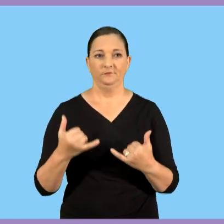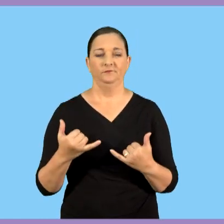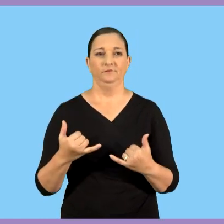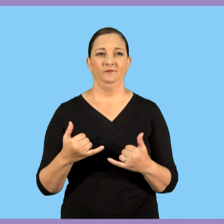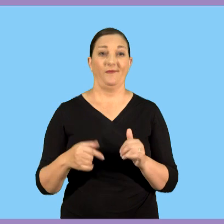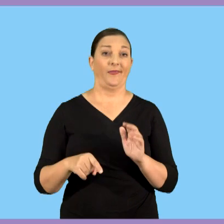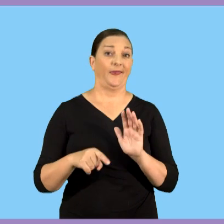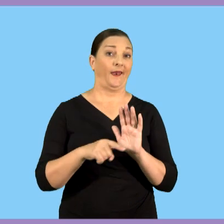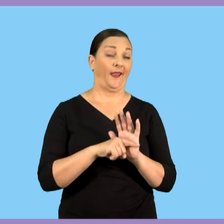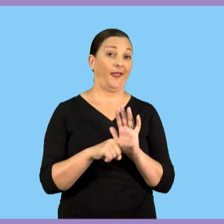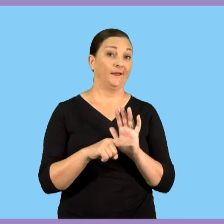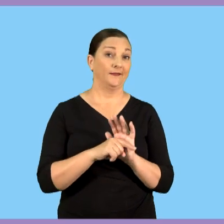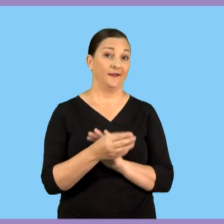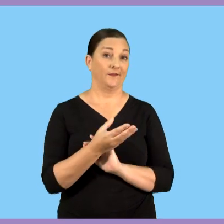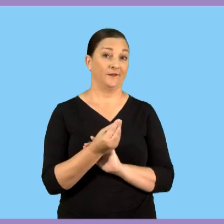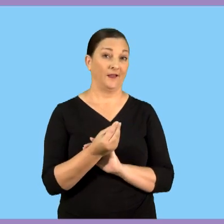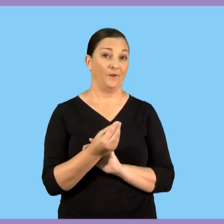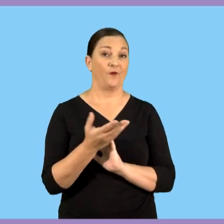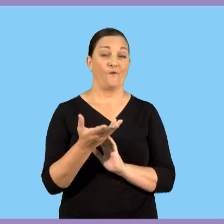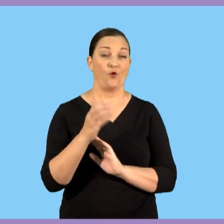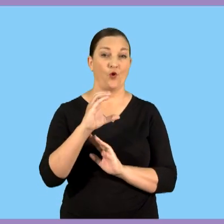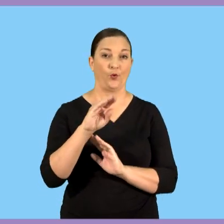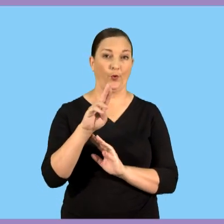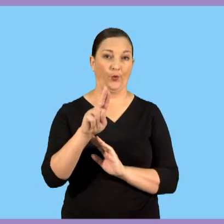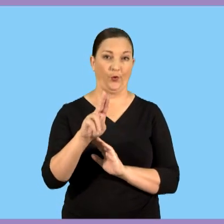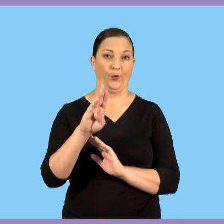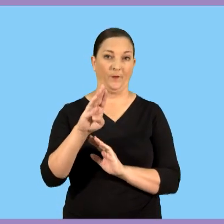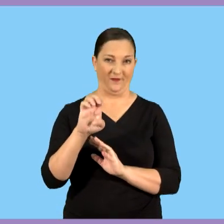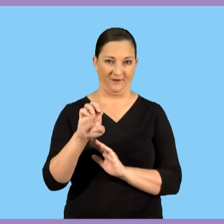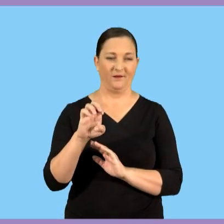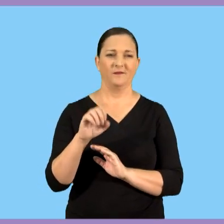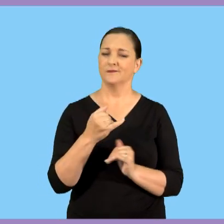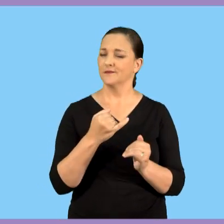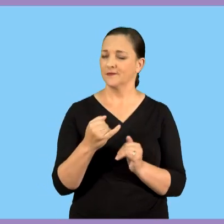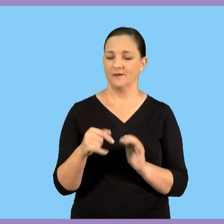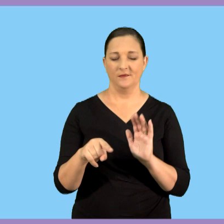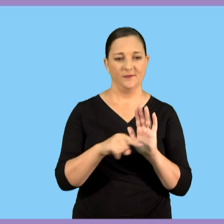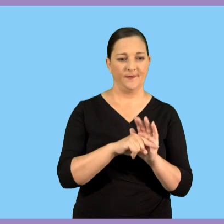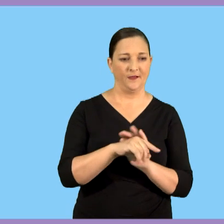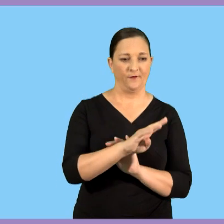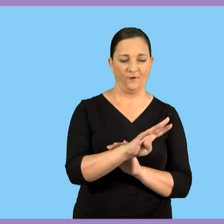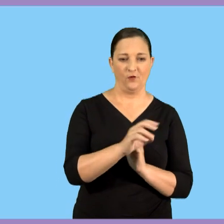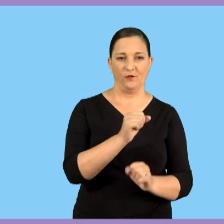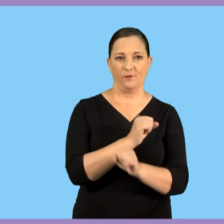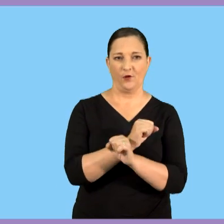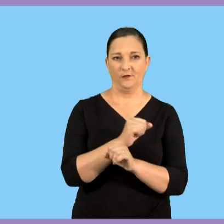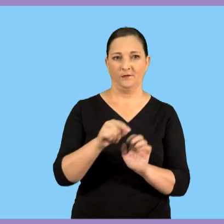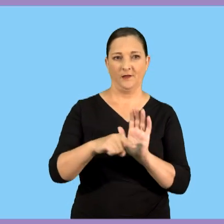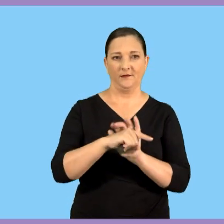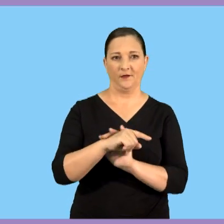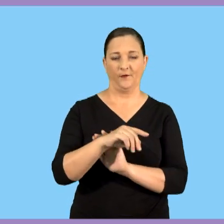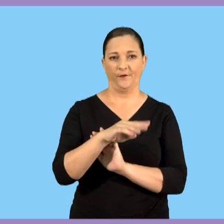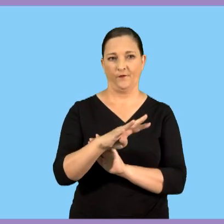a negative number that is cubed? So again, that is still a negative 4 multiplied by a negative